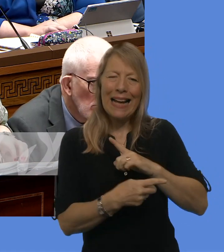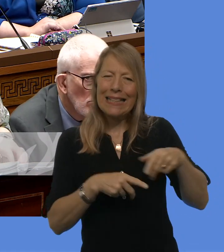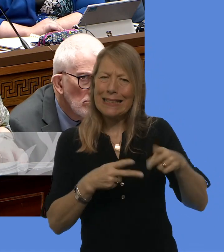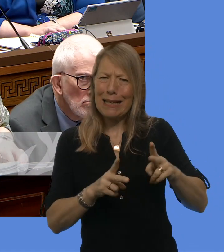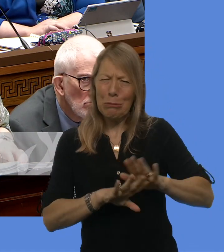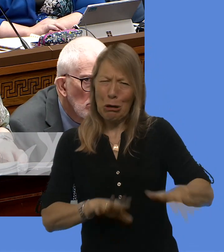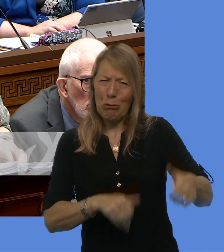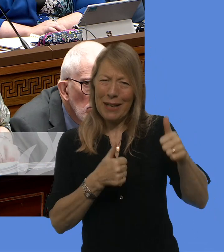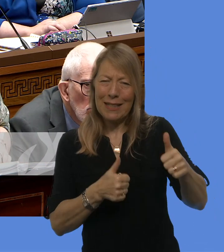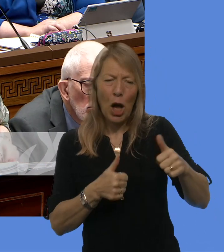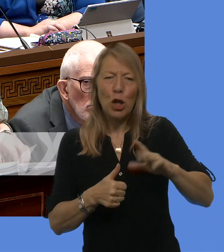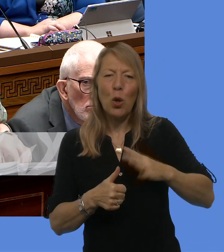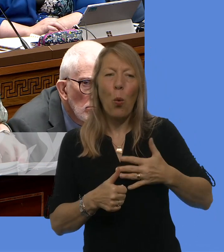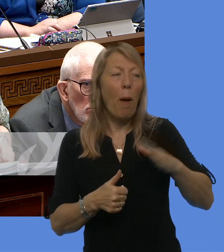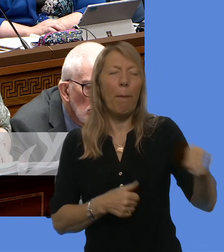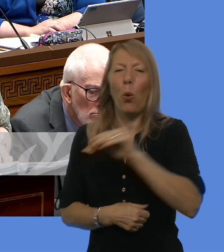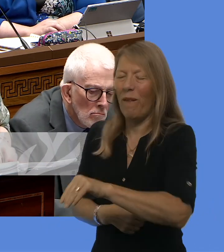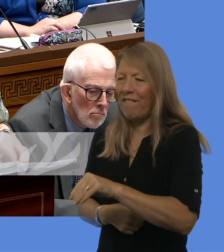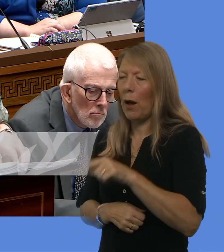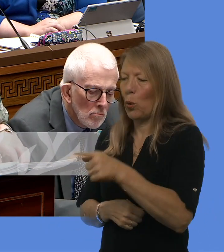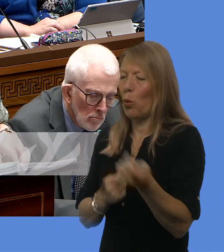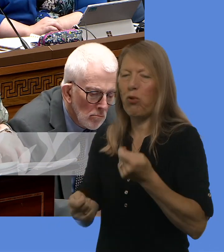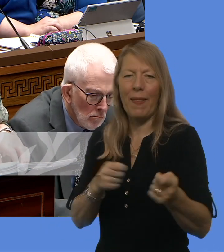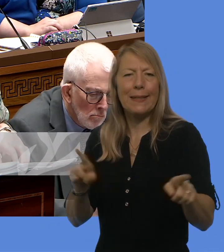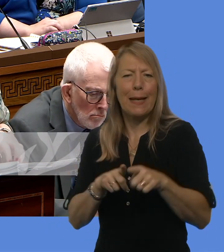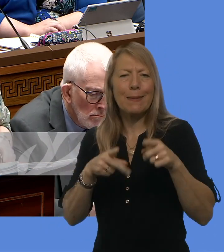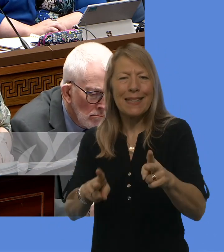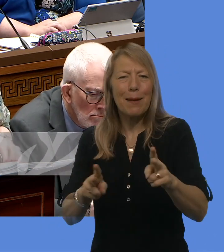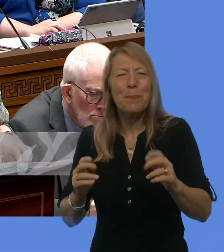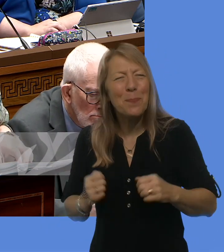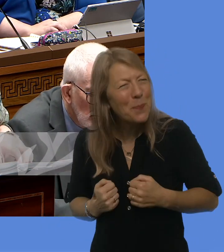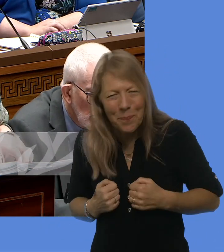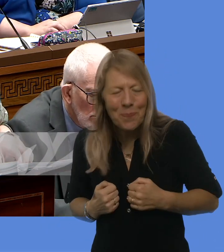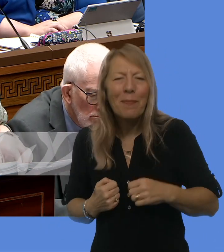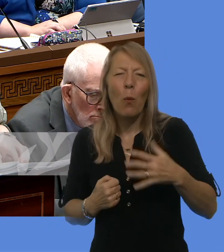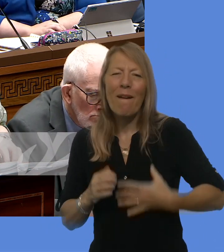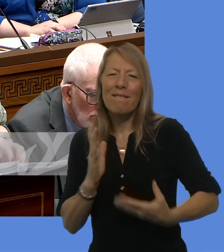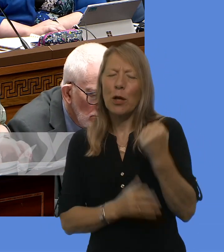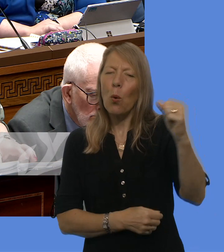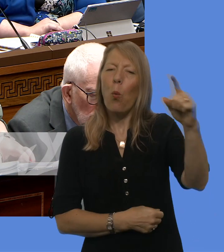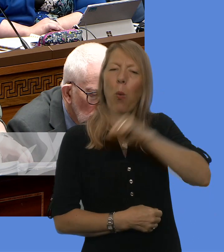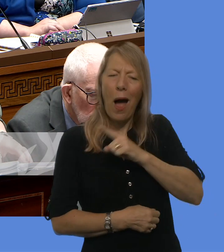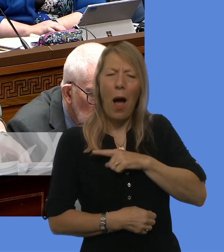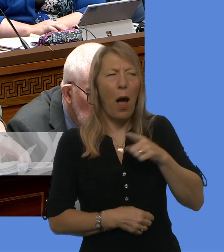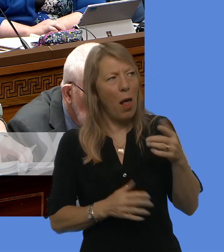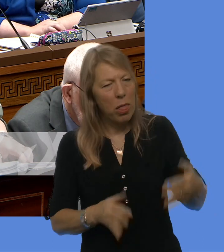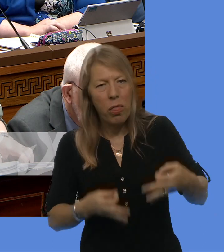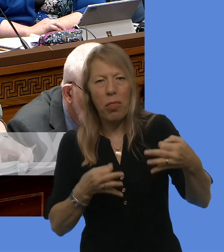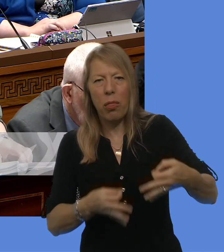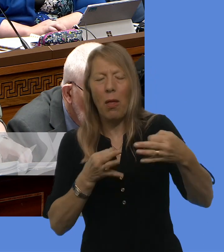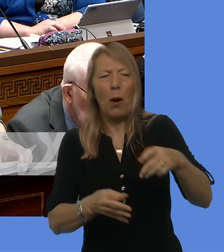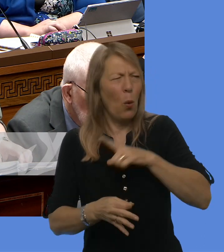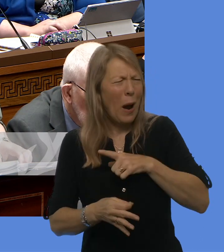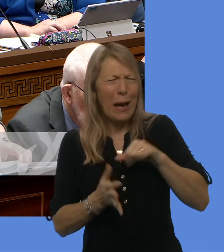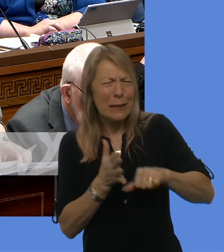different organisations. We need to get to the bottom of why the delays have happened and how we eliminate those delays, rather than do things that simply may make